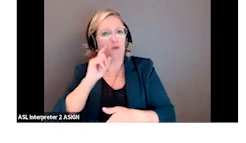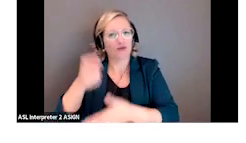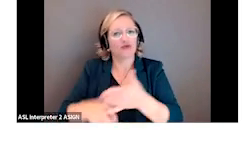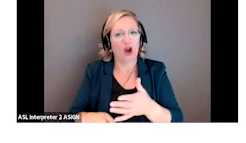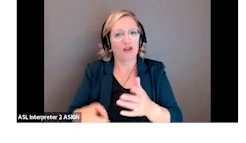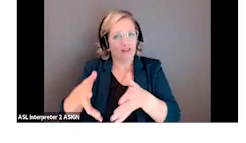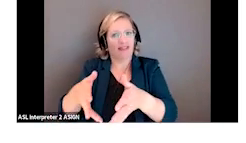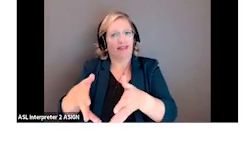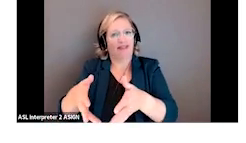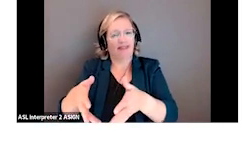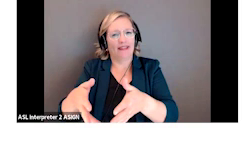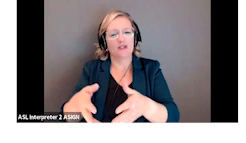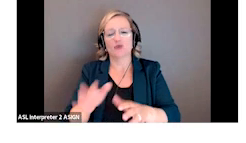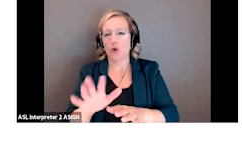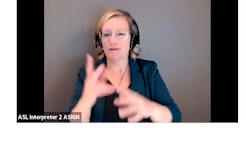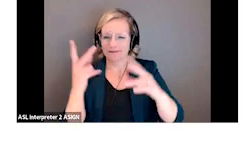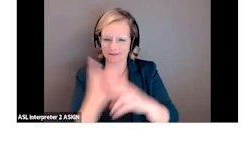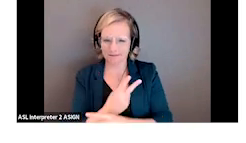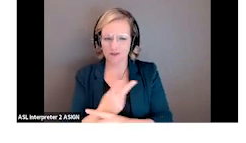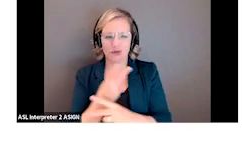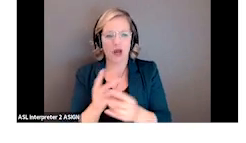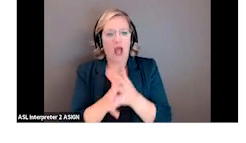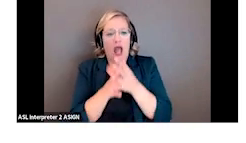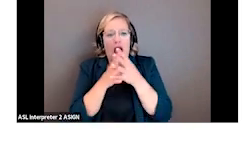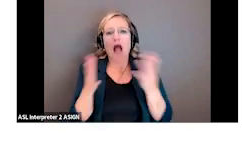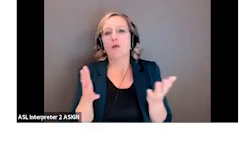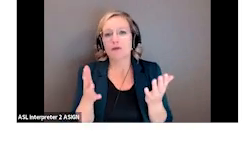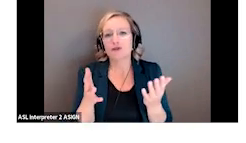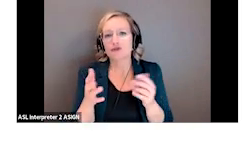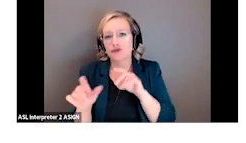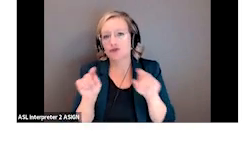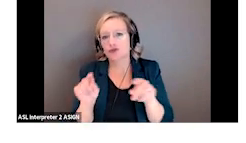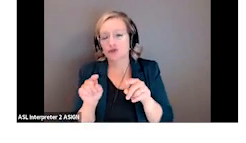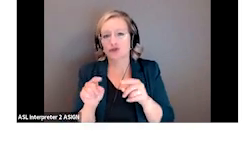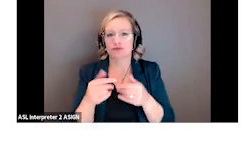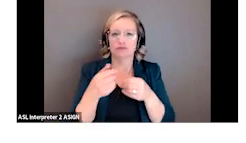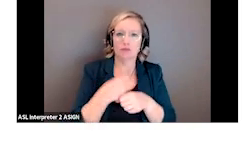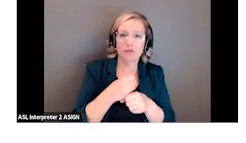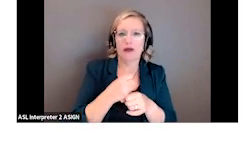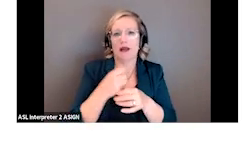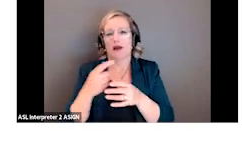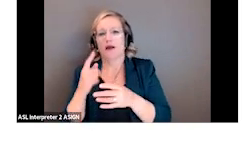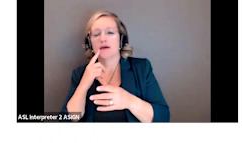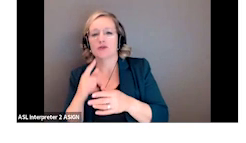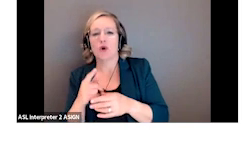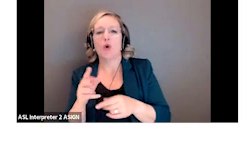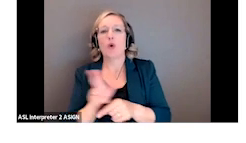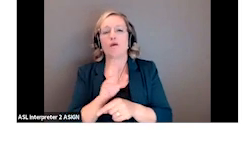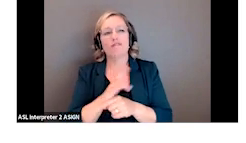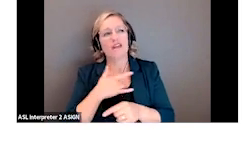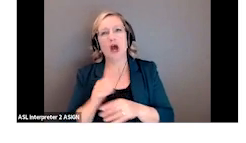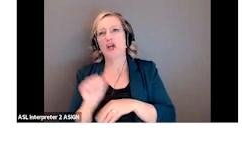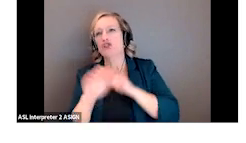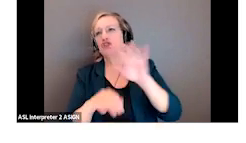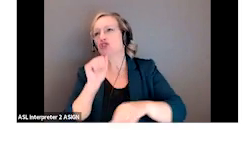status to make sure you don't have too much there. And the general rule of thumb is don't use Amazon as a warehouse. It